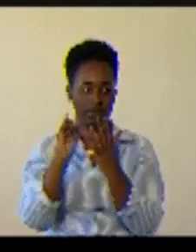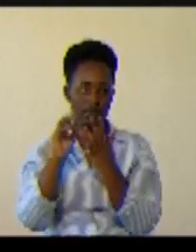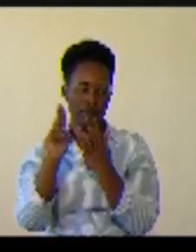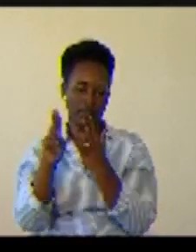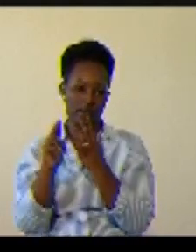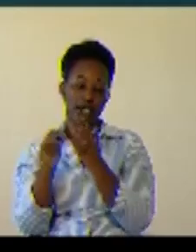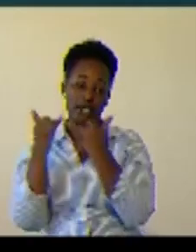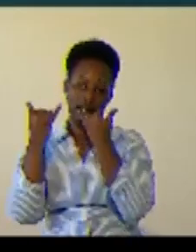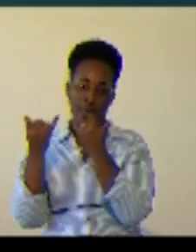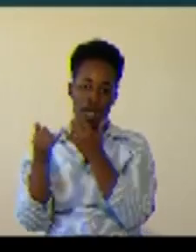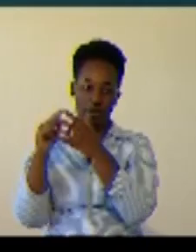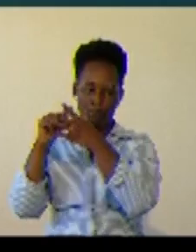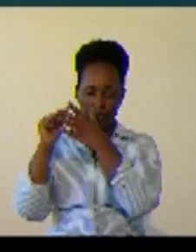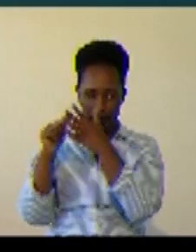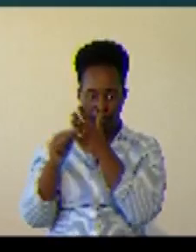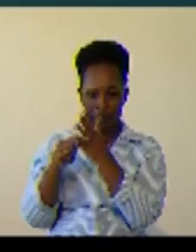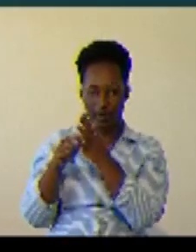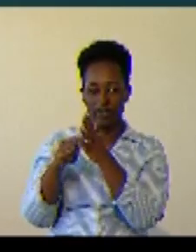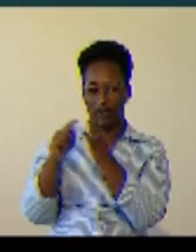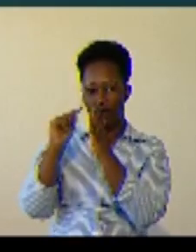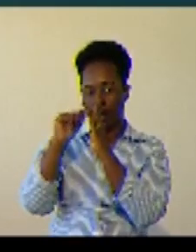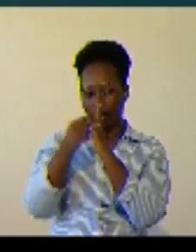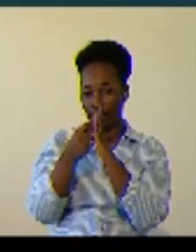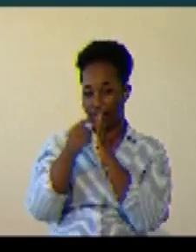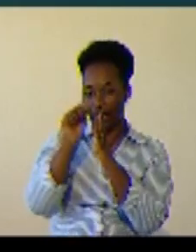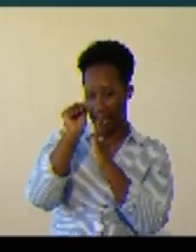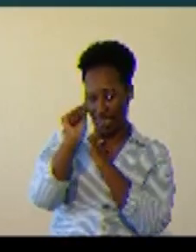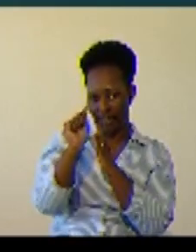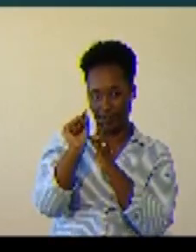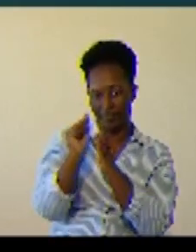suggestion A, high melting point and reacts slowly with water.